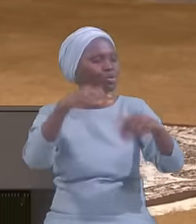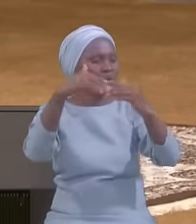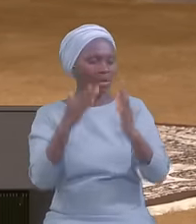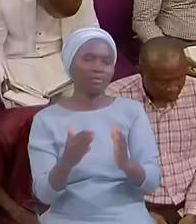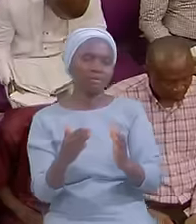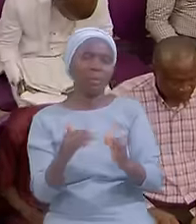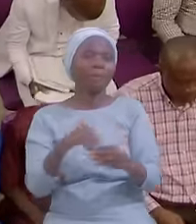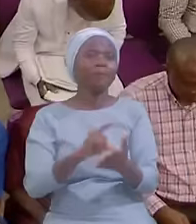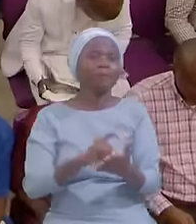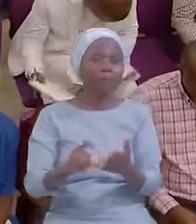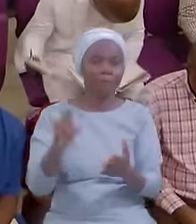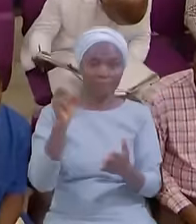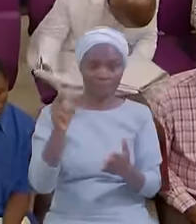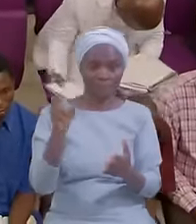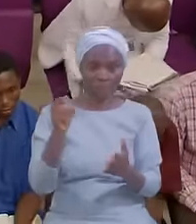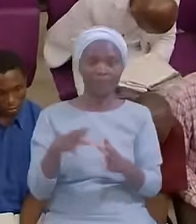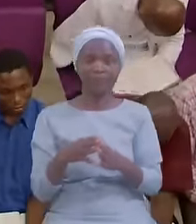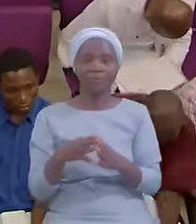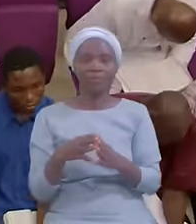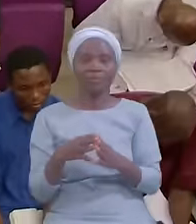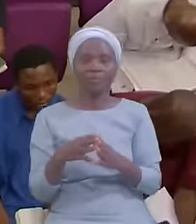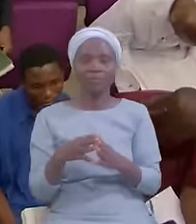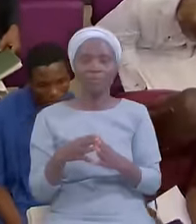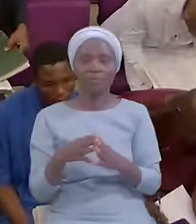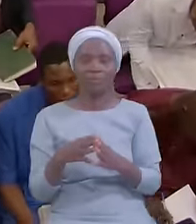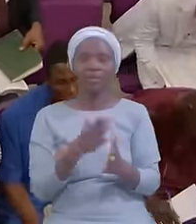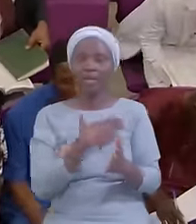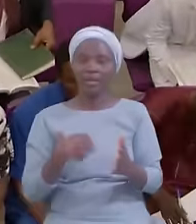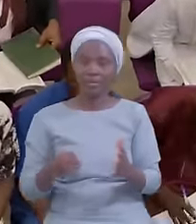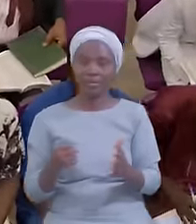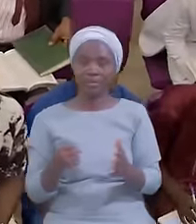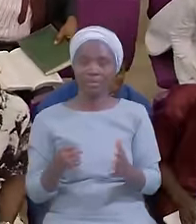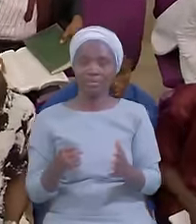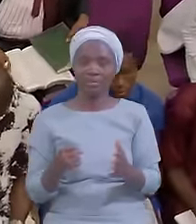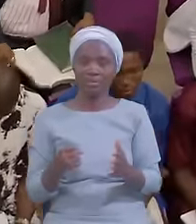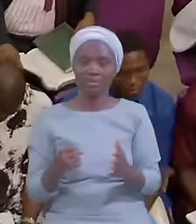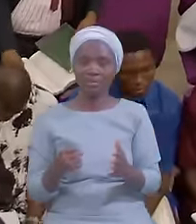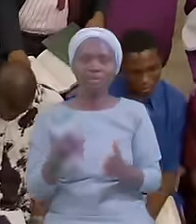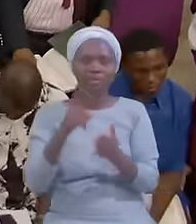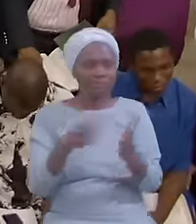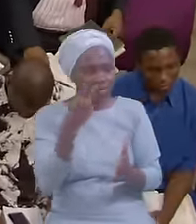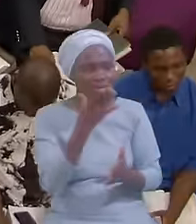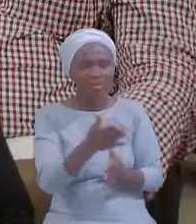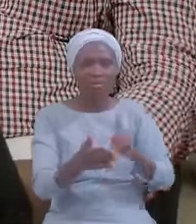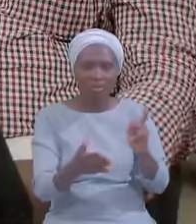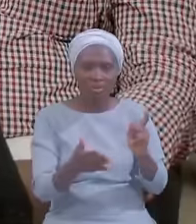at verse 12. In verse 12, and what do you see there?